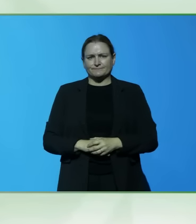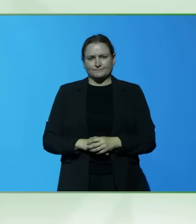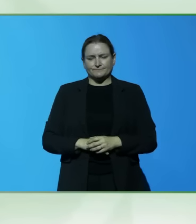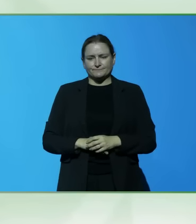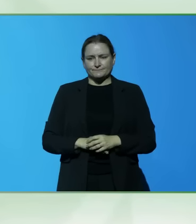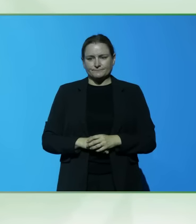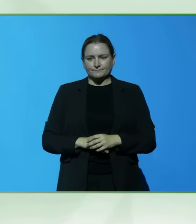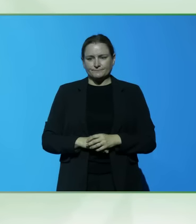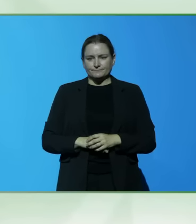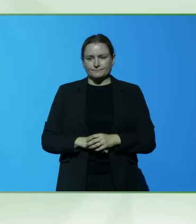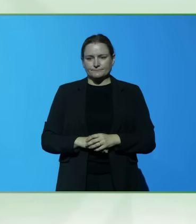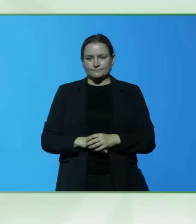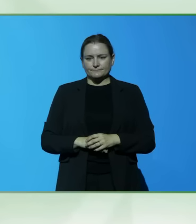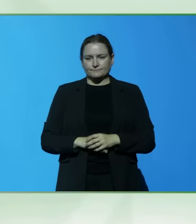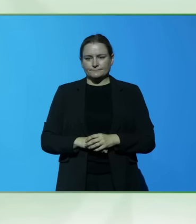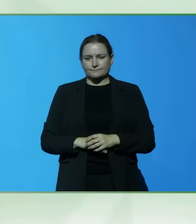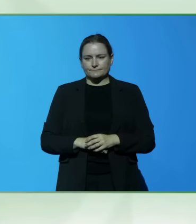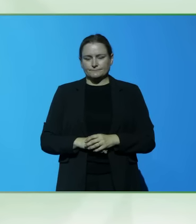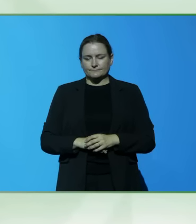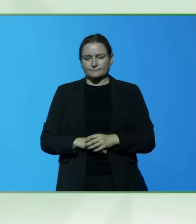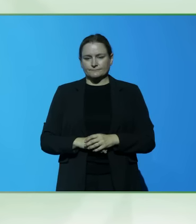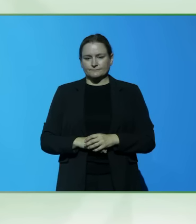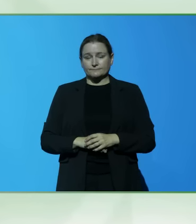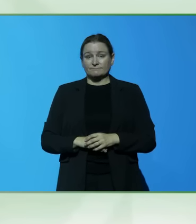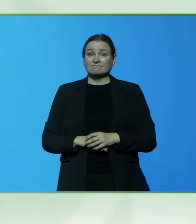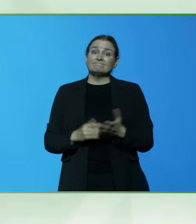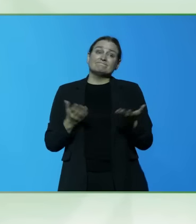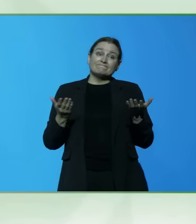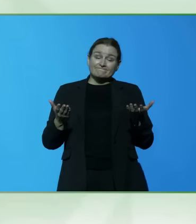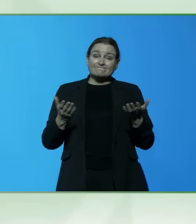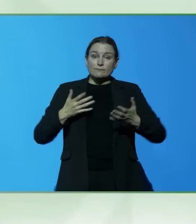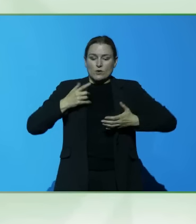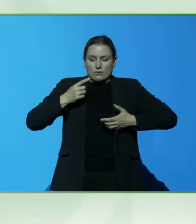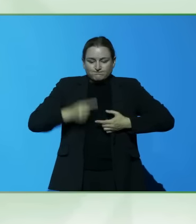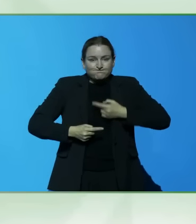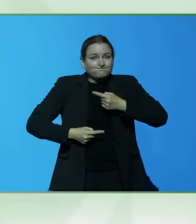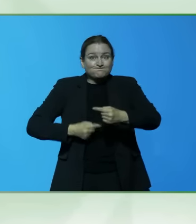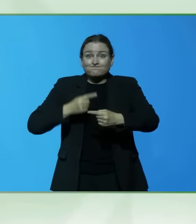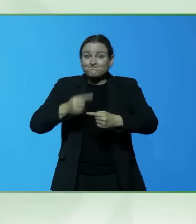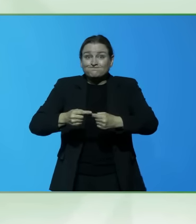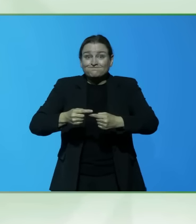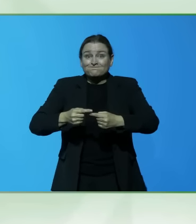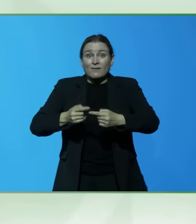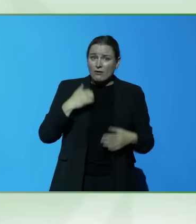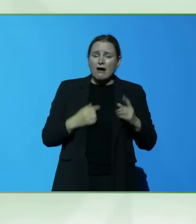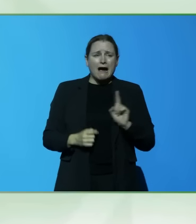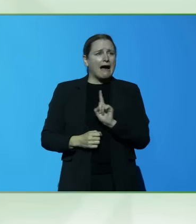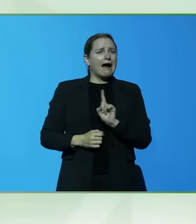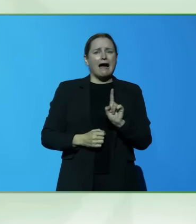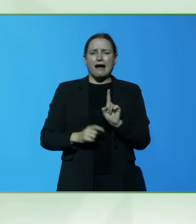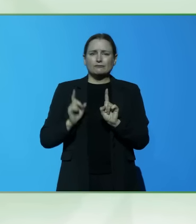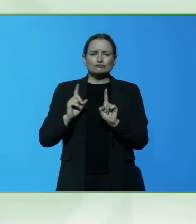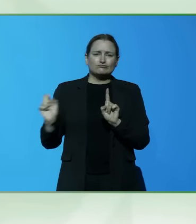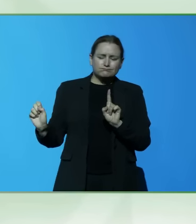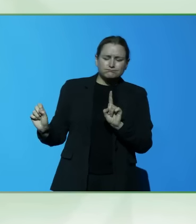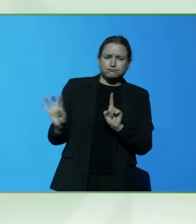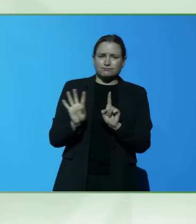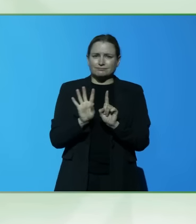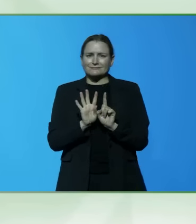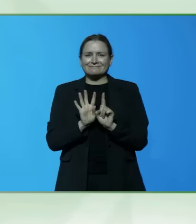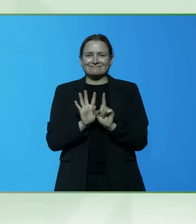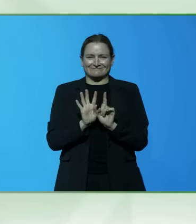moments when progress feels slow, when the challenges ahead seems too large.